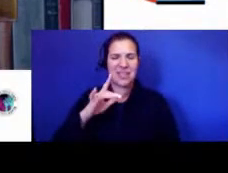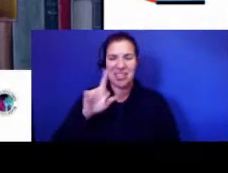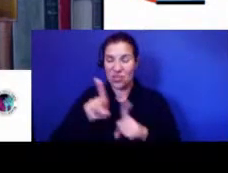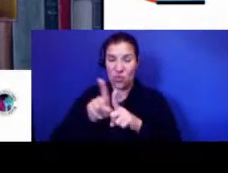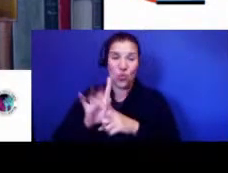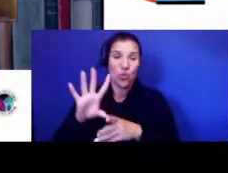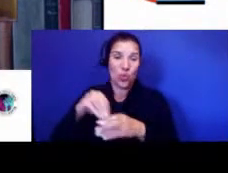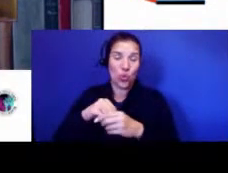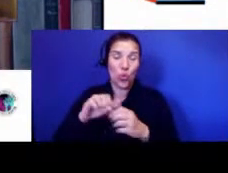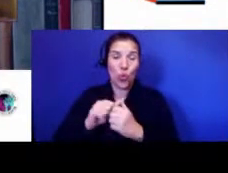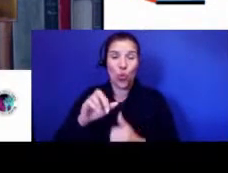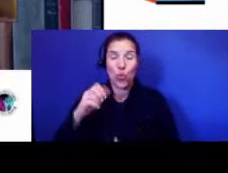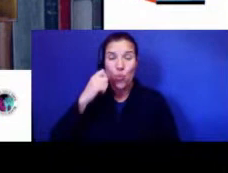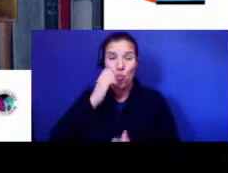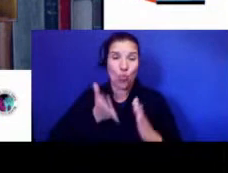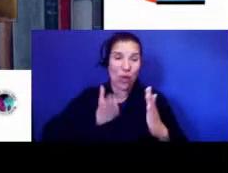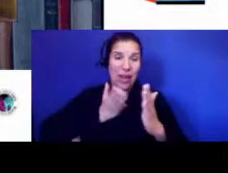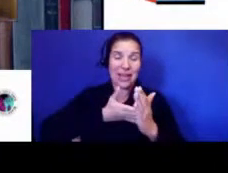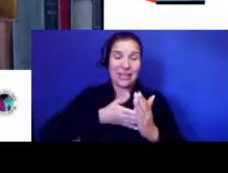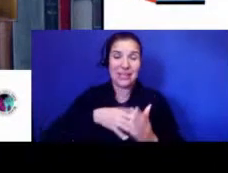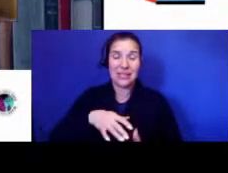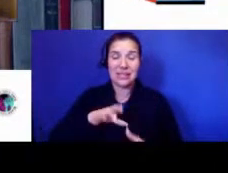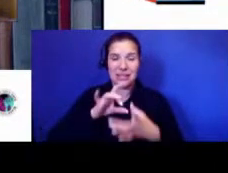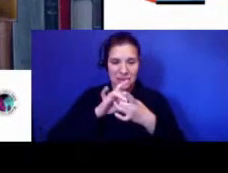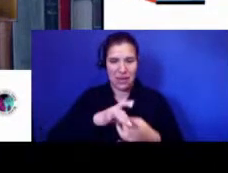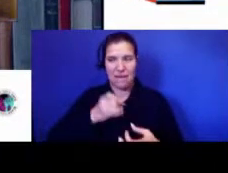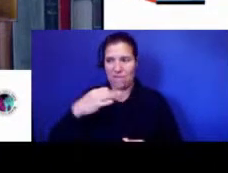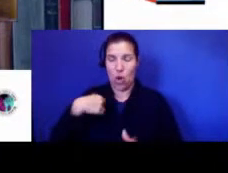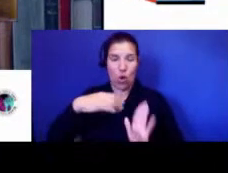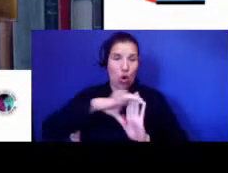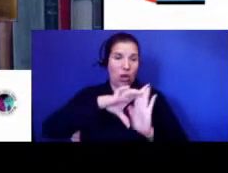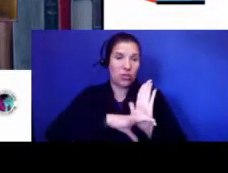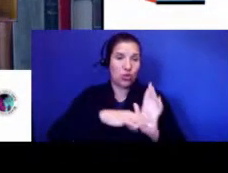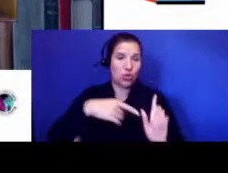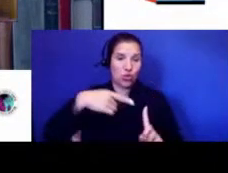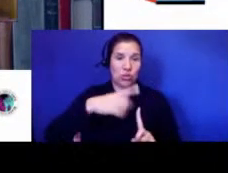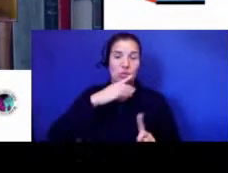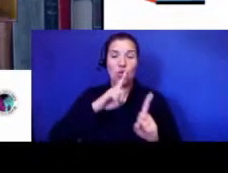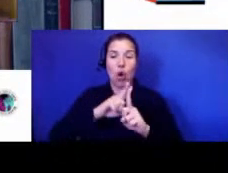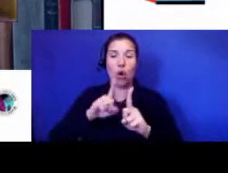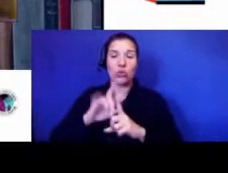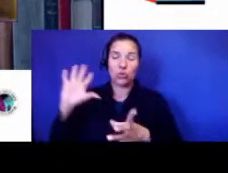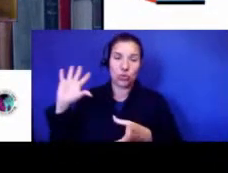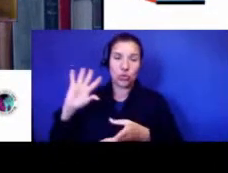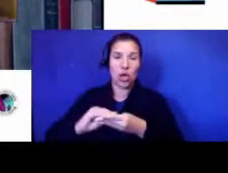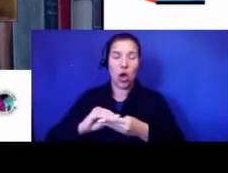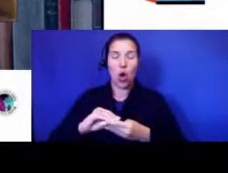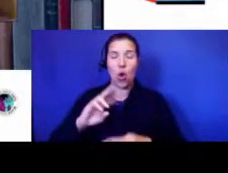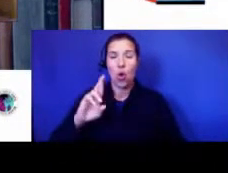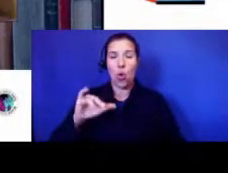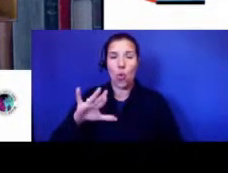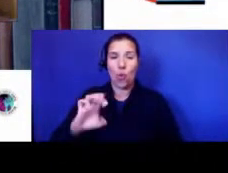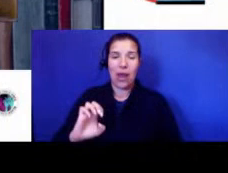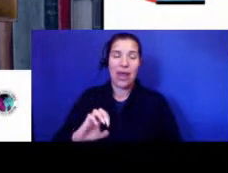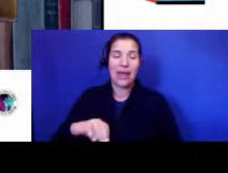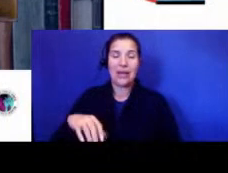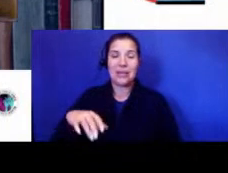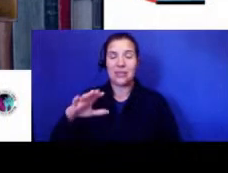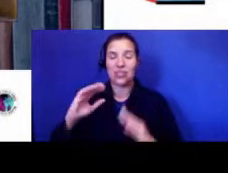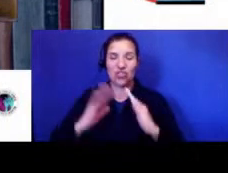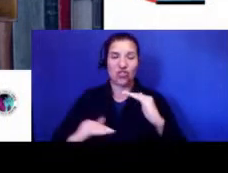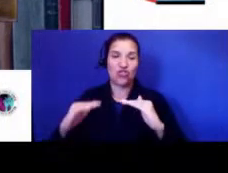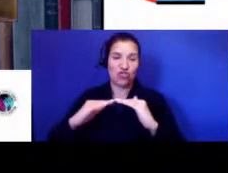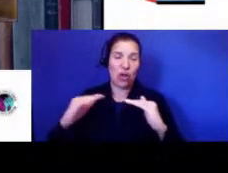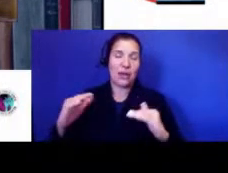including the racist origins of our Constitution, and of course, the entire racial justice apparatus. Now, during